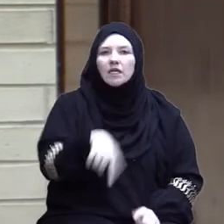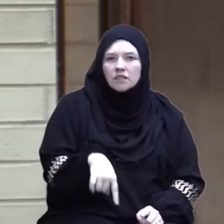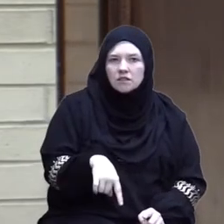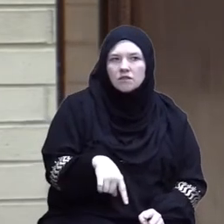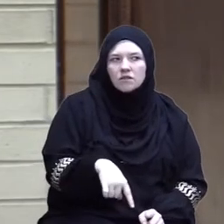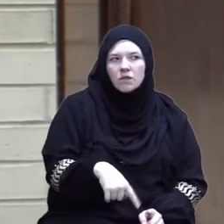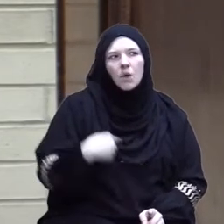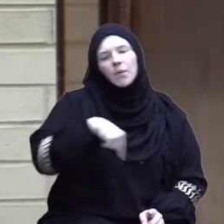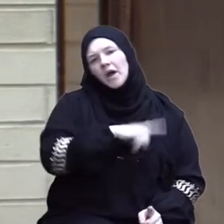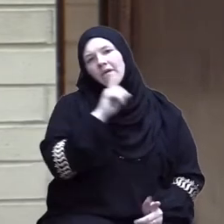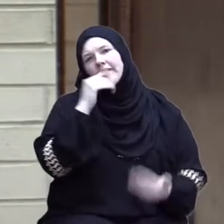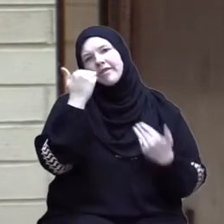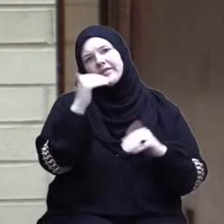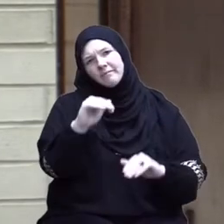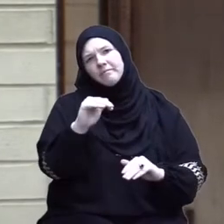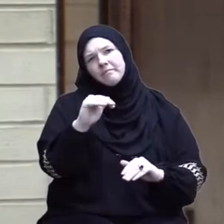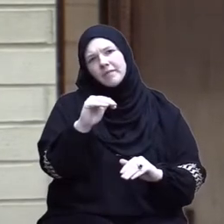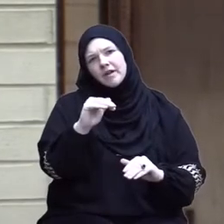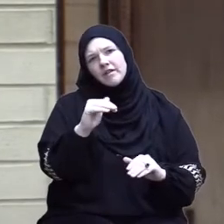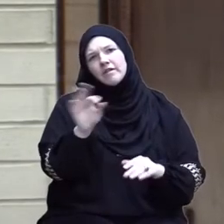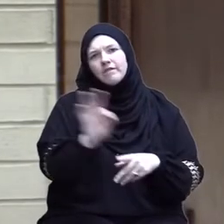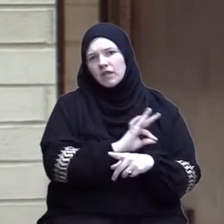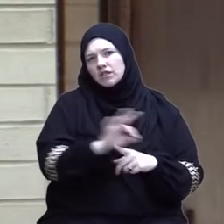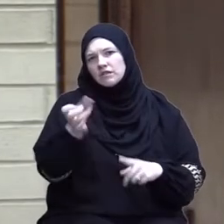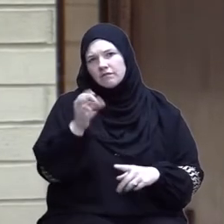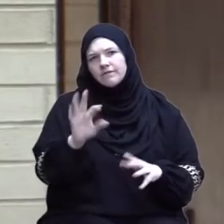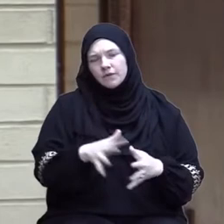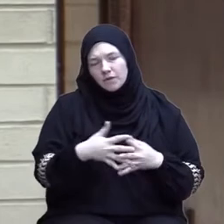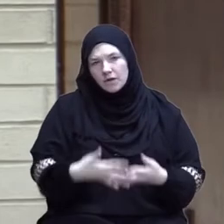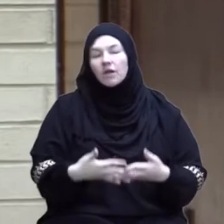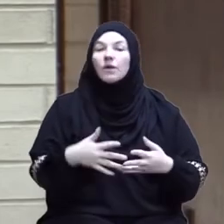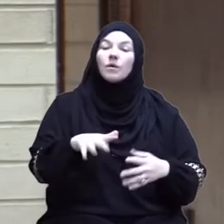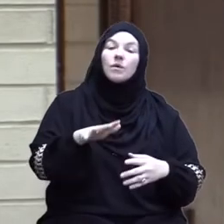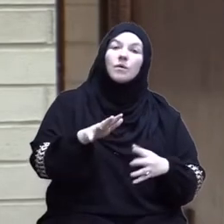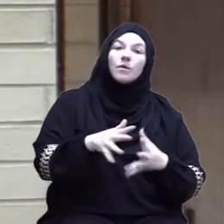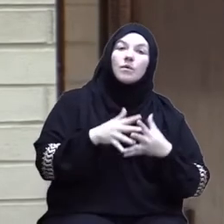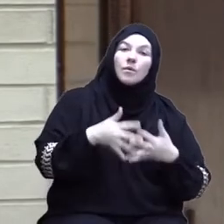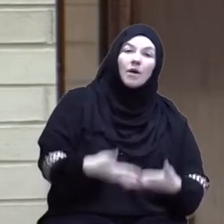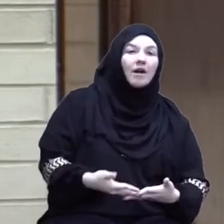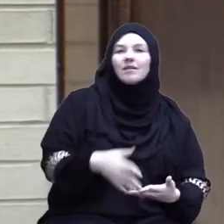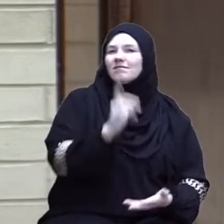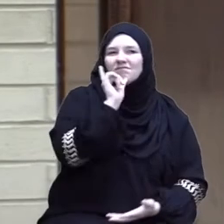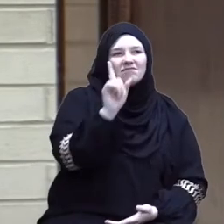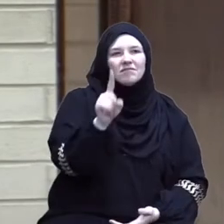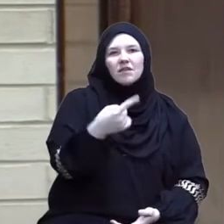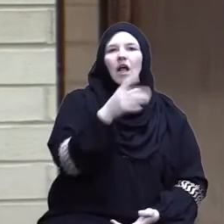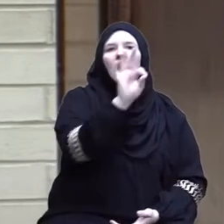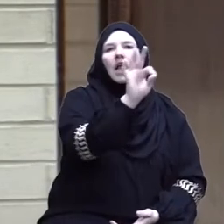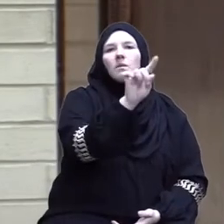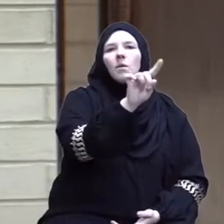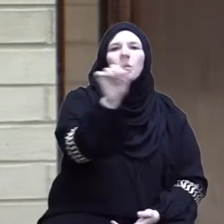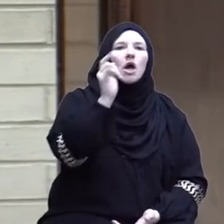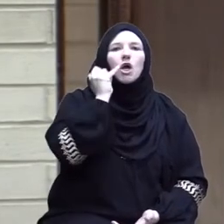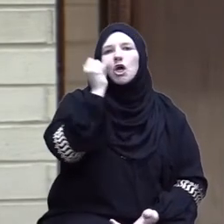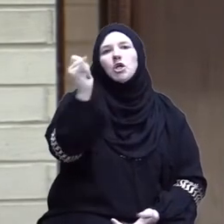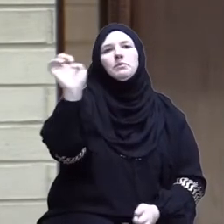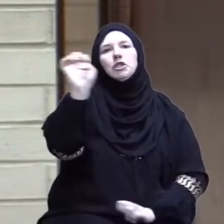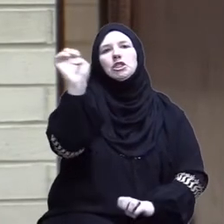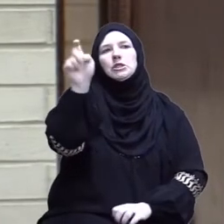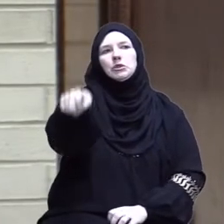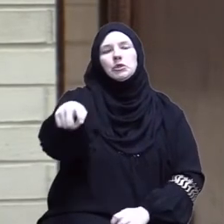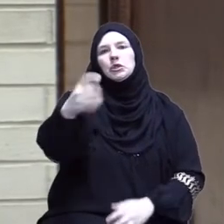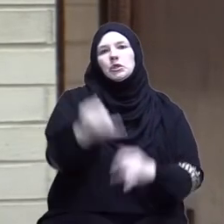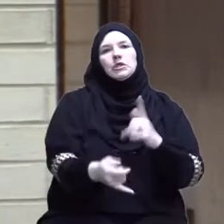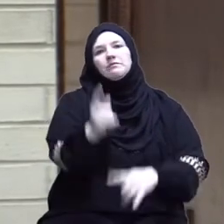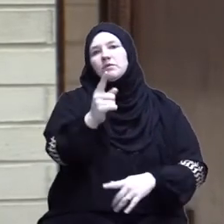we are limiting the function of the Quran. The Quran is not a 911 call that